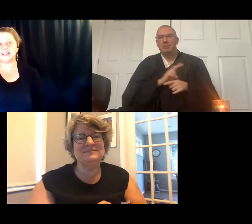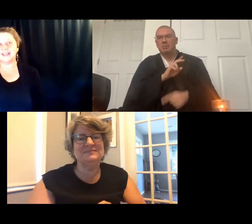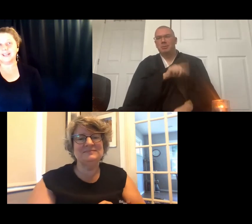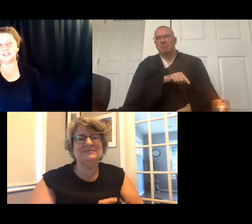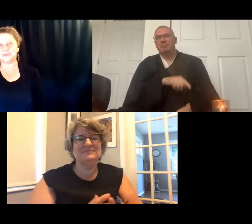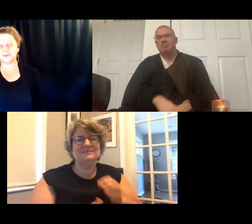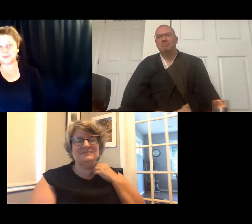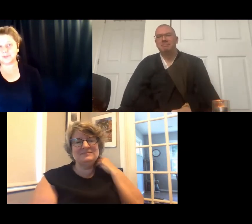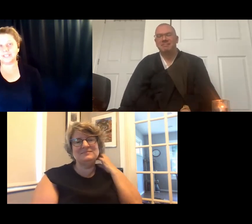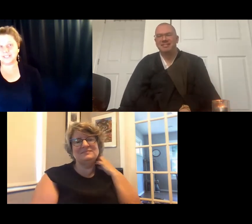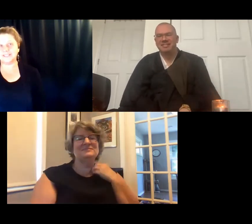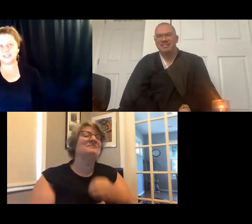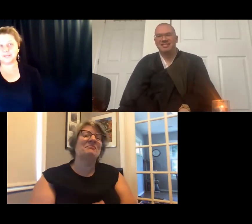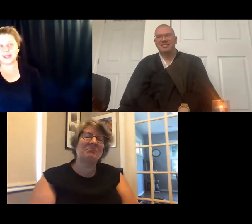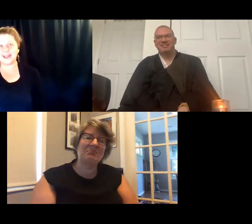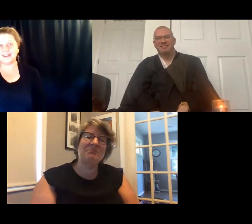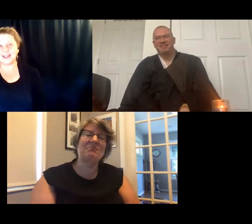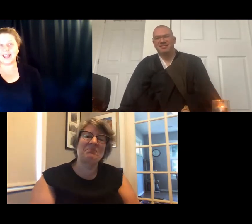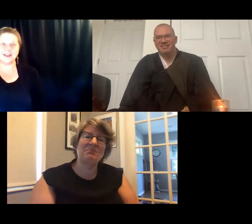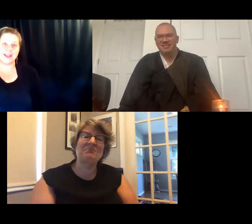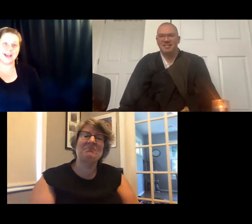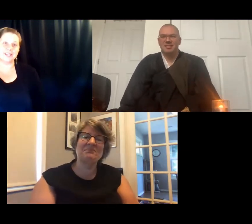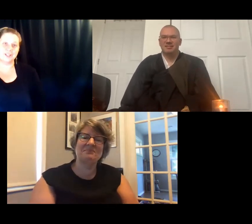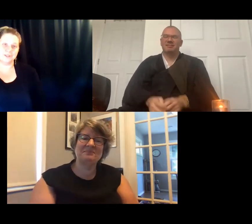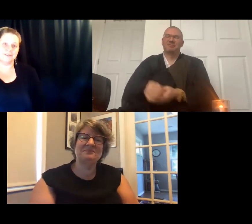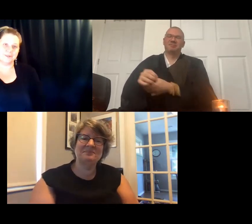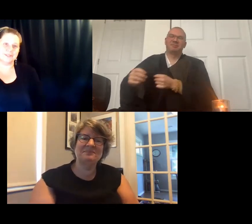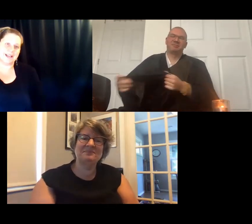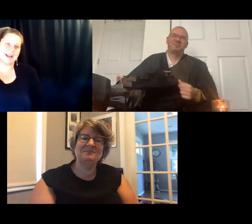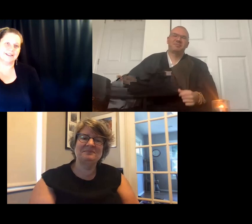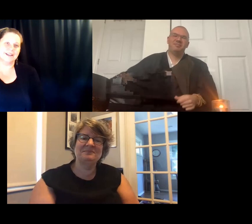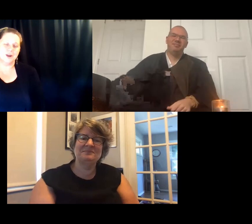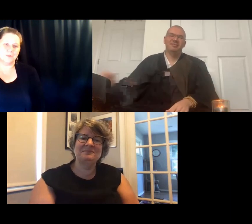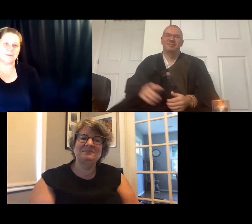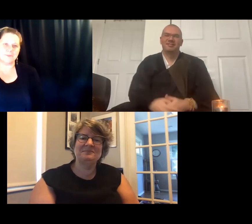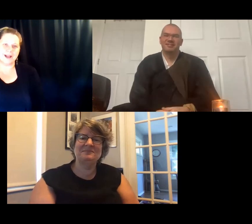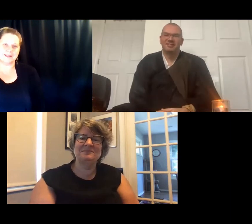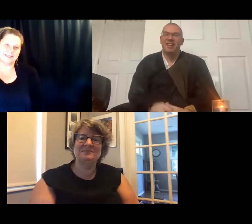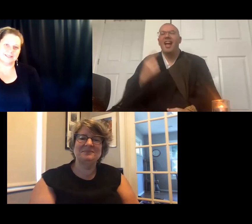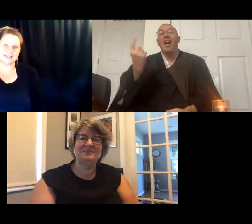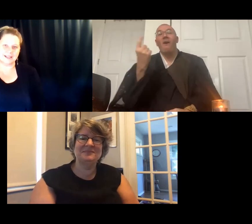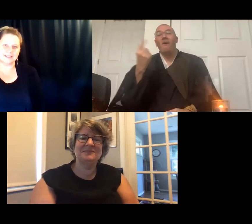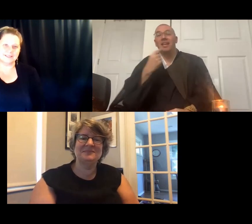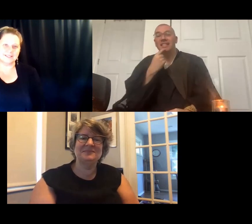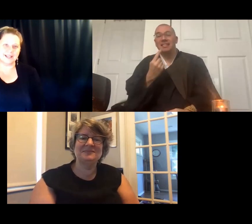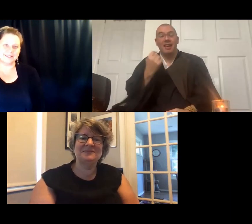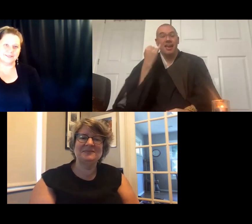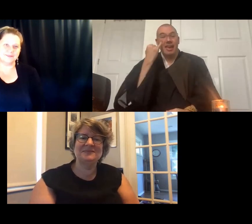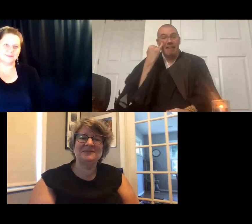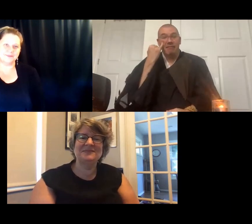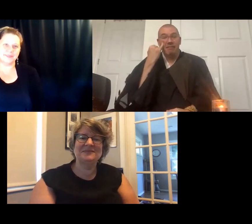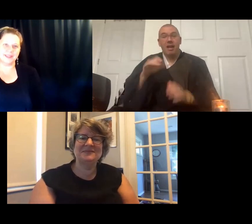would say the traditions in Japan have had a huge influence on what my practice is like